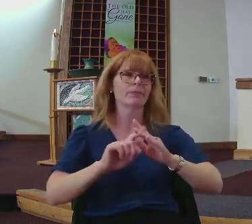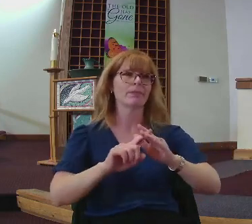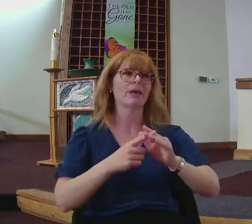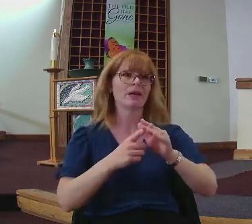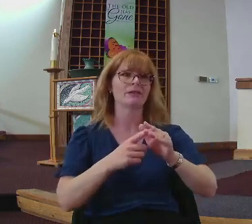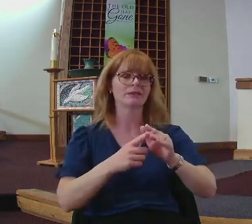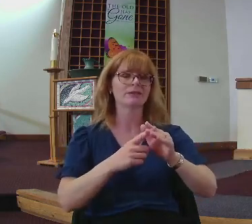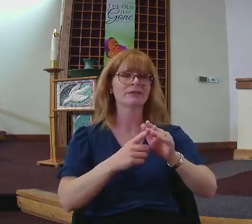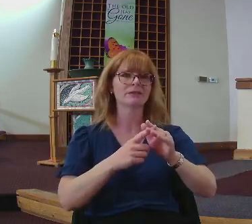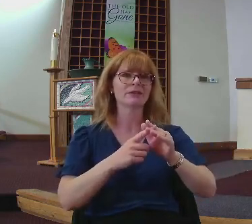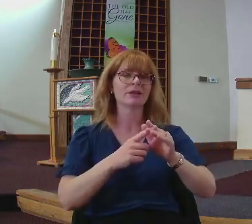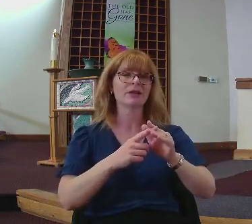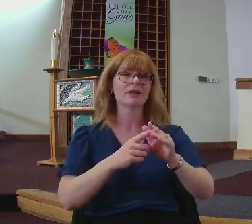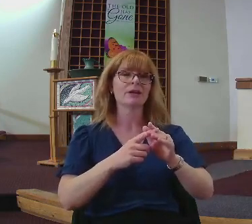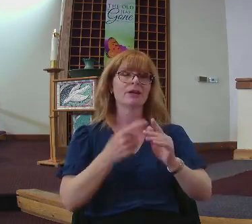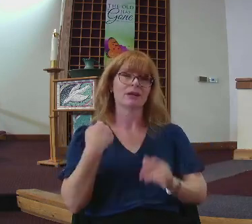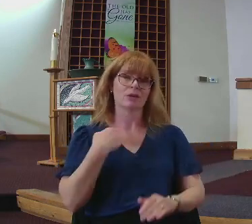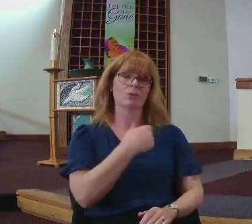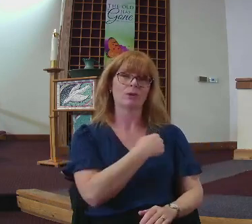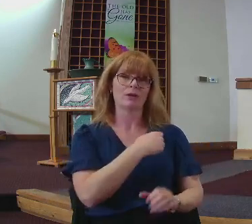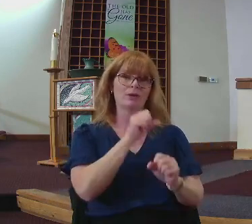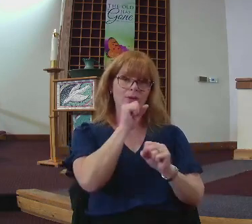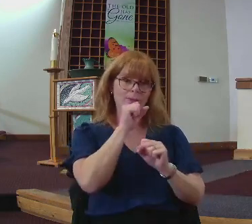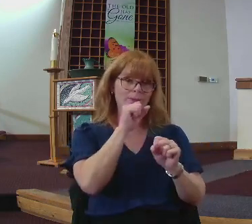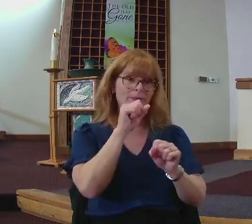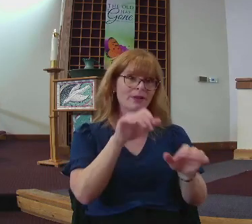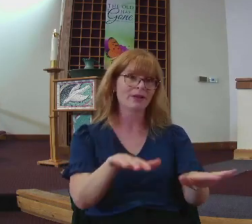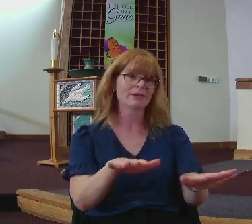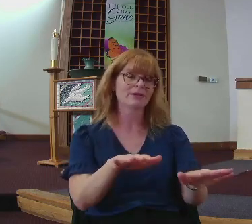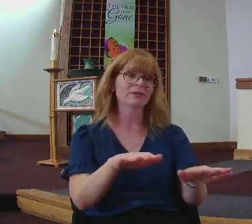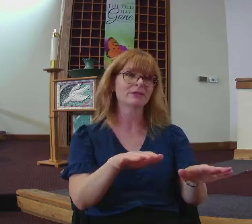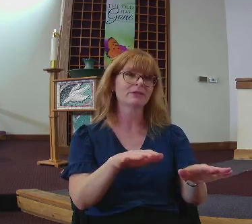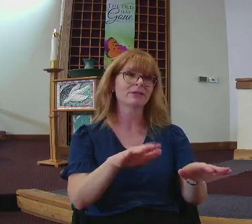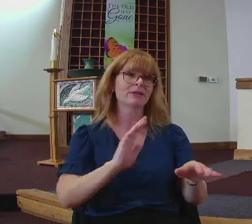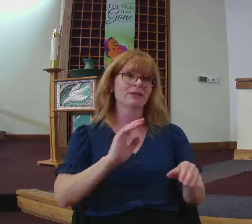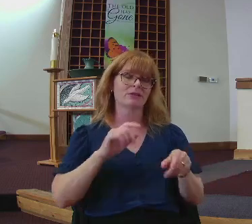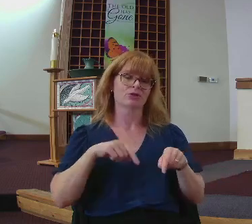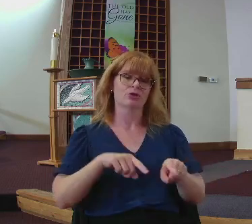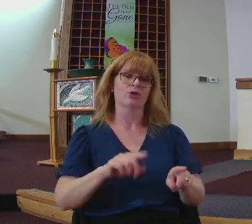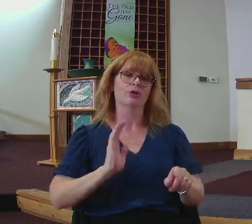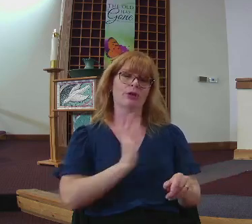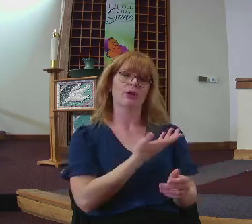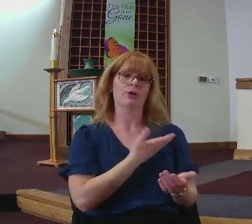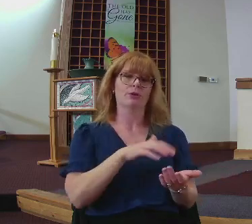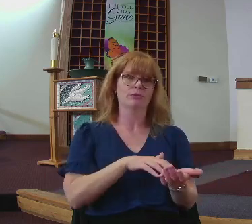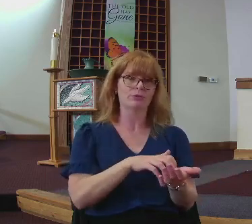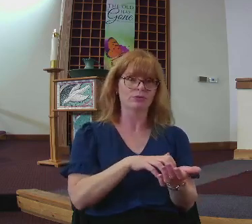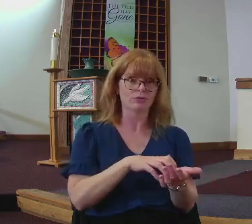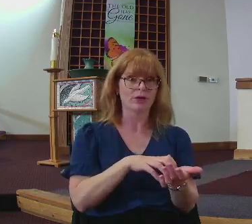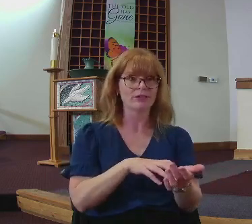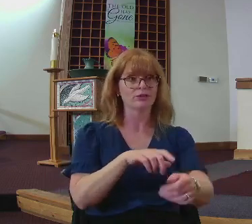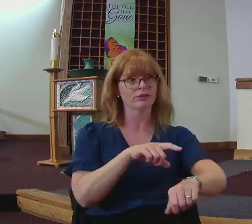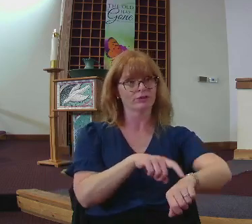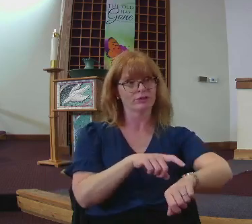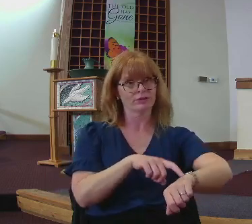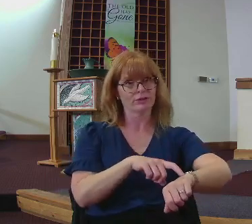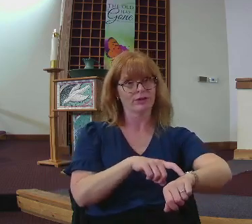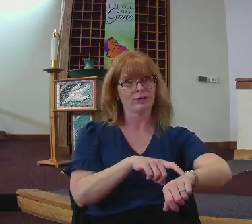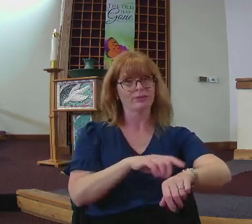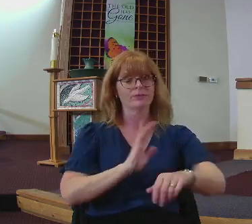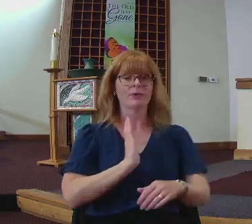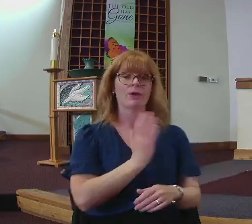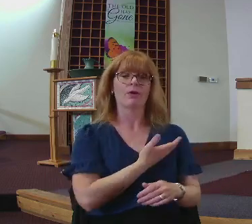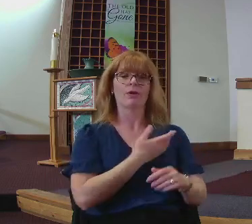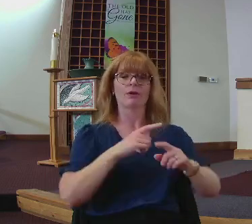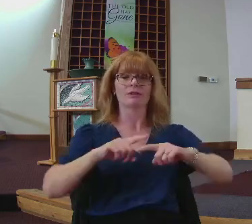And oh, how blessed we are in our fragility and in our